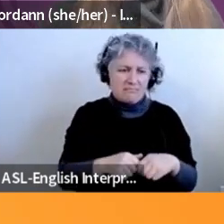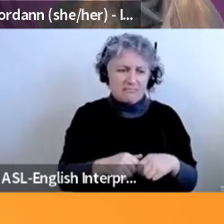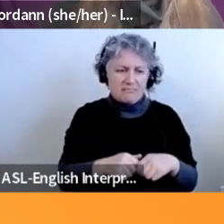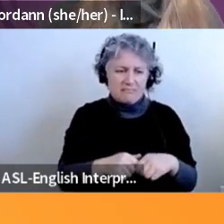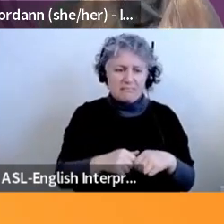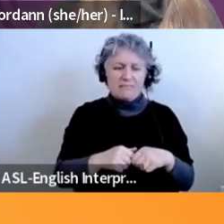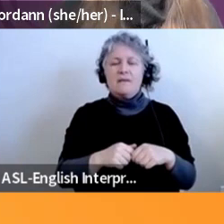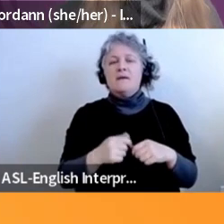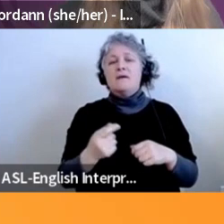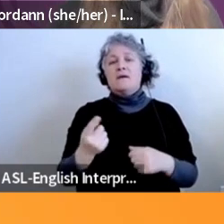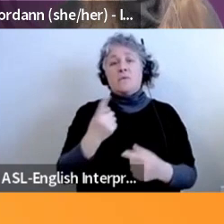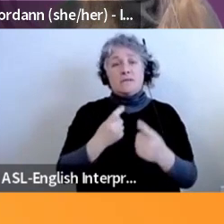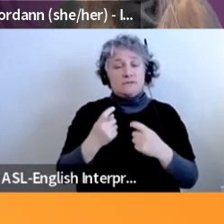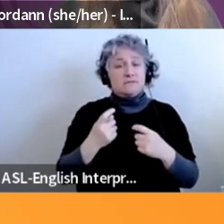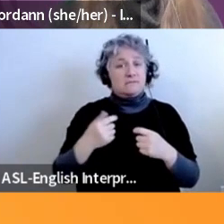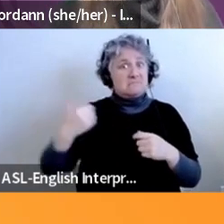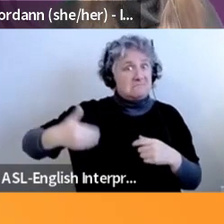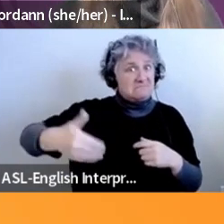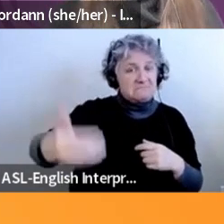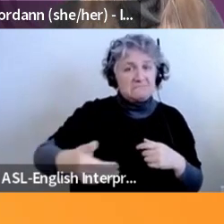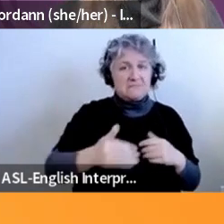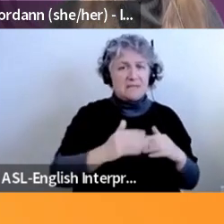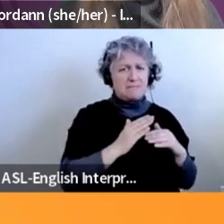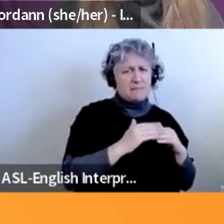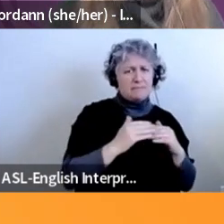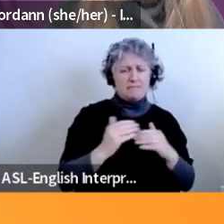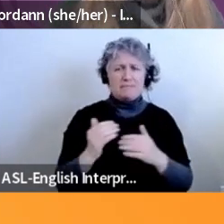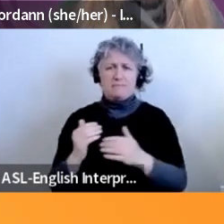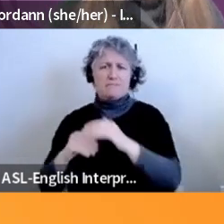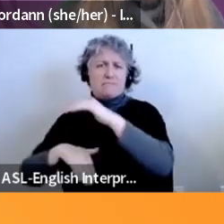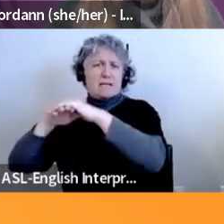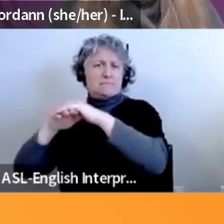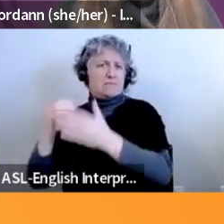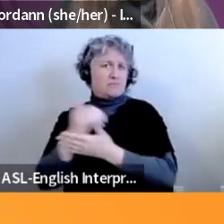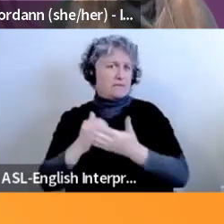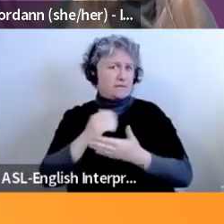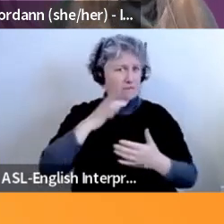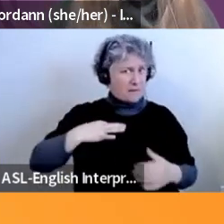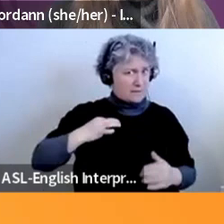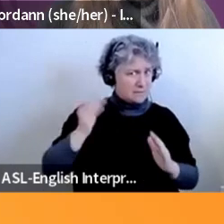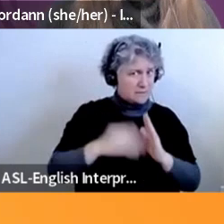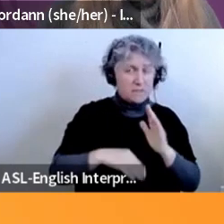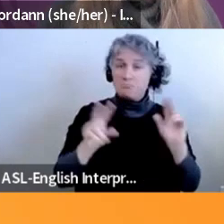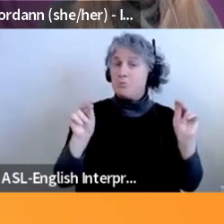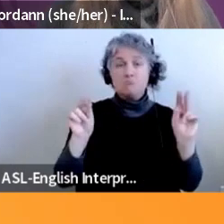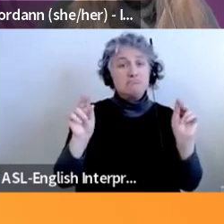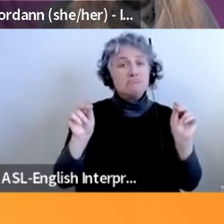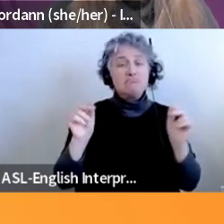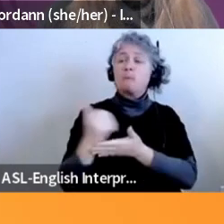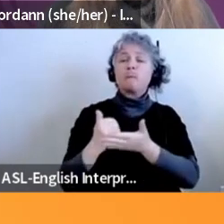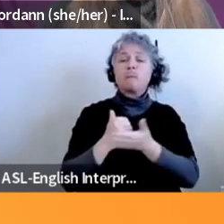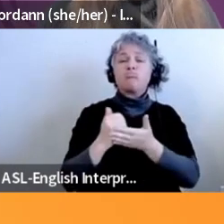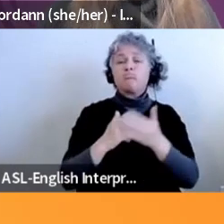whether there's a minimum or maximum revenue to be eligible for the program. The answer is no. There's no revenue requirement to apply to